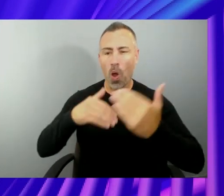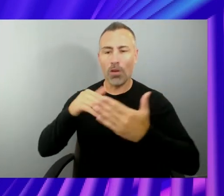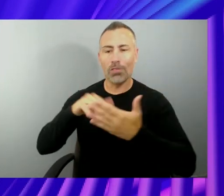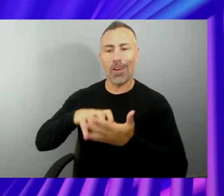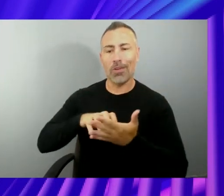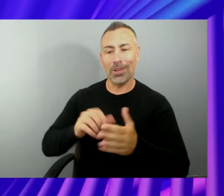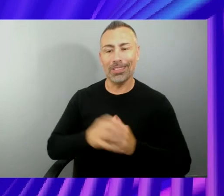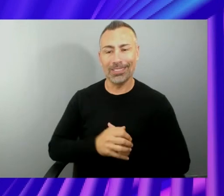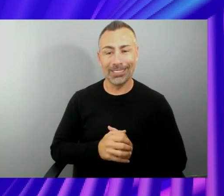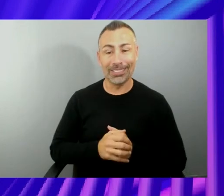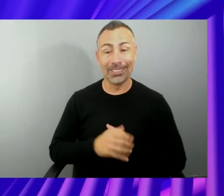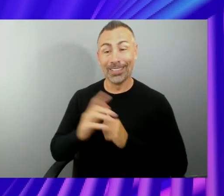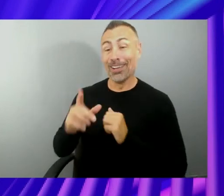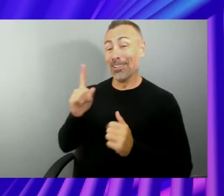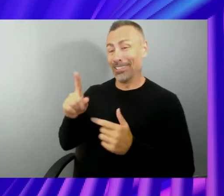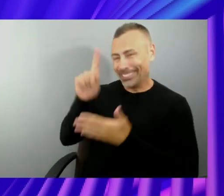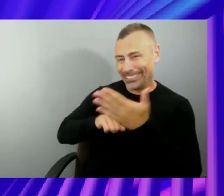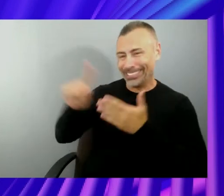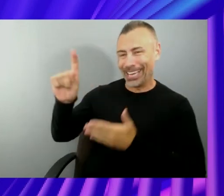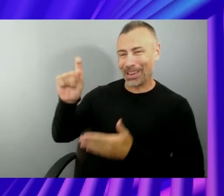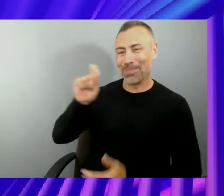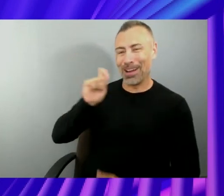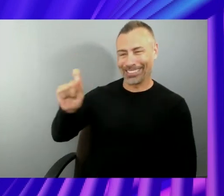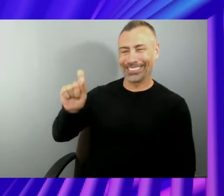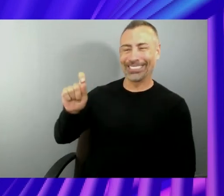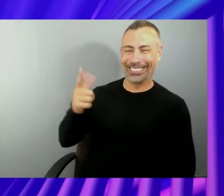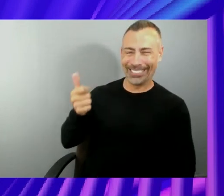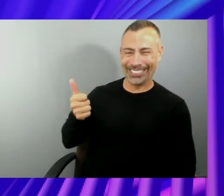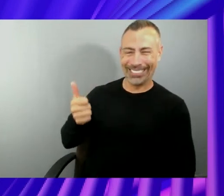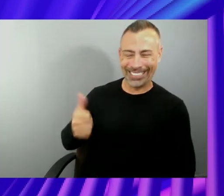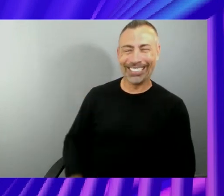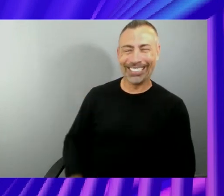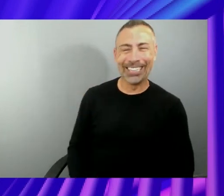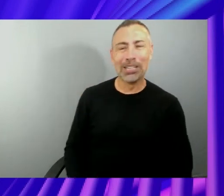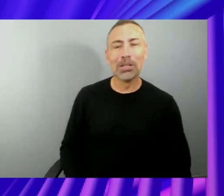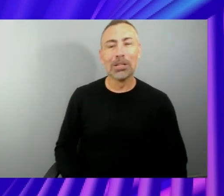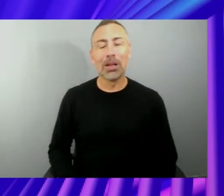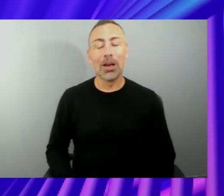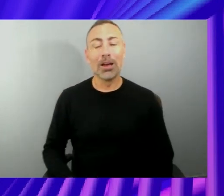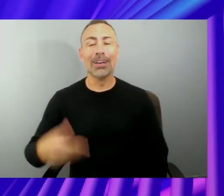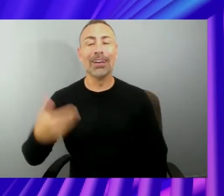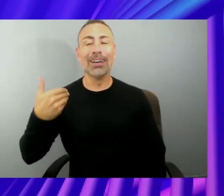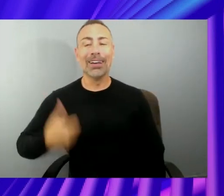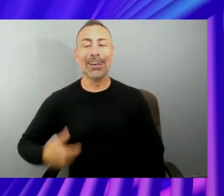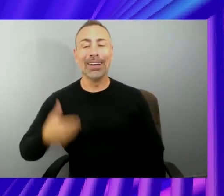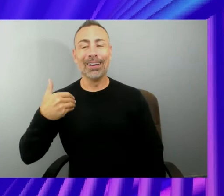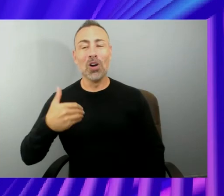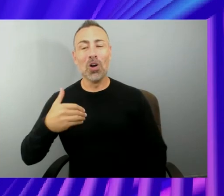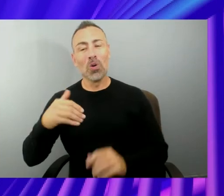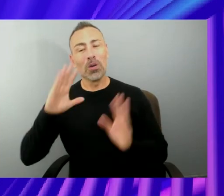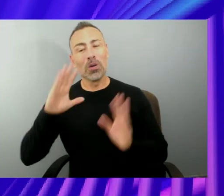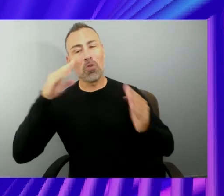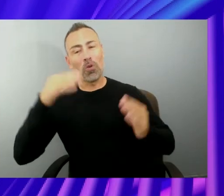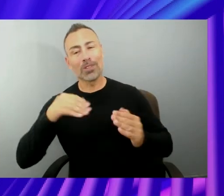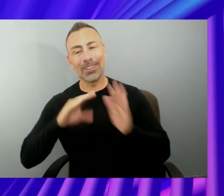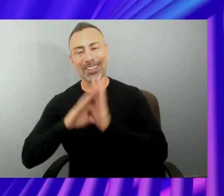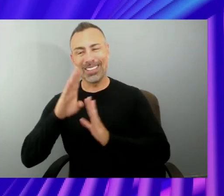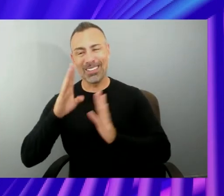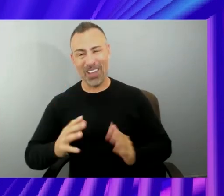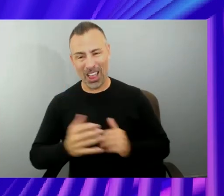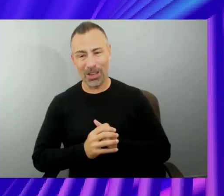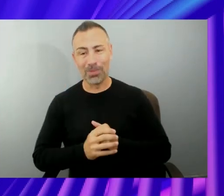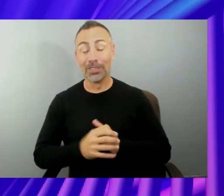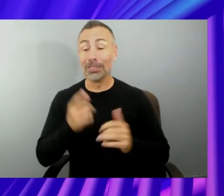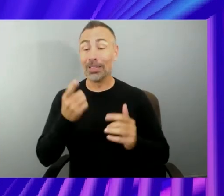checkmark. Get the passing checkmarks. I think it's just, we really focus heavily on the developer. And then we're trying, as a developer